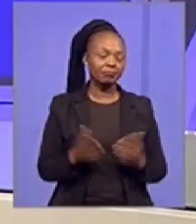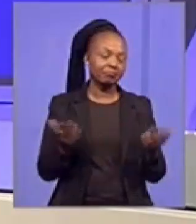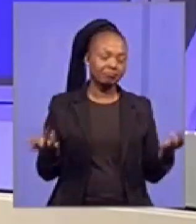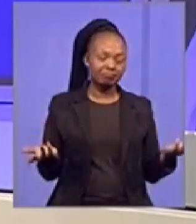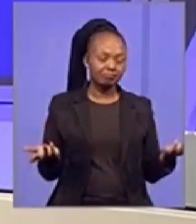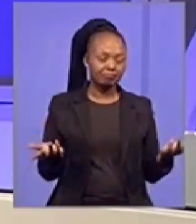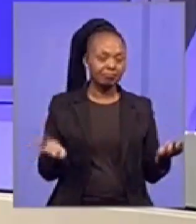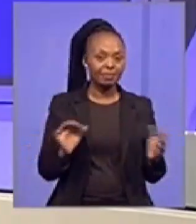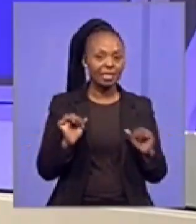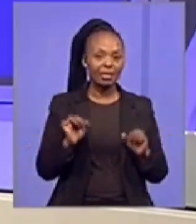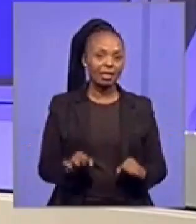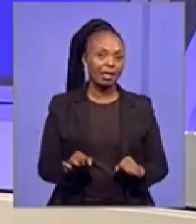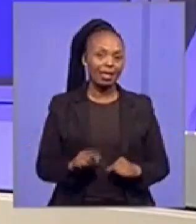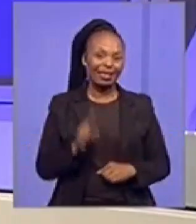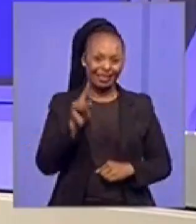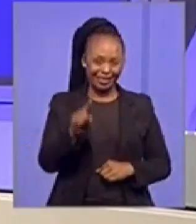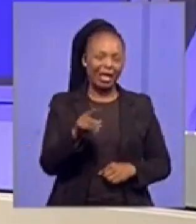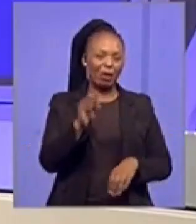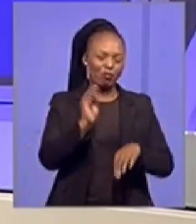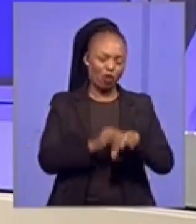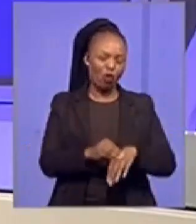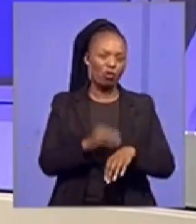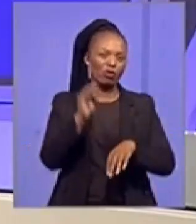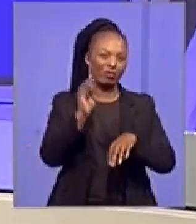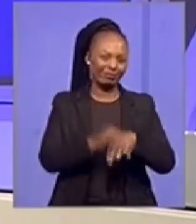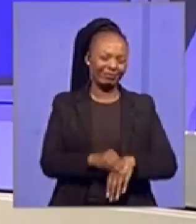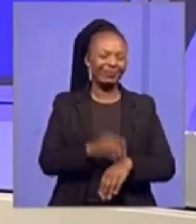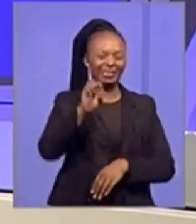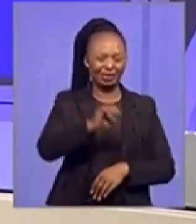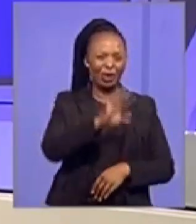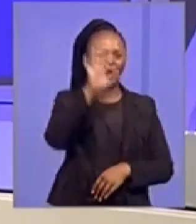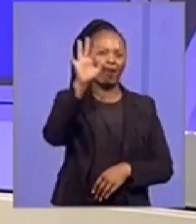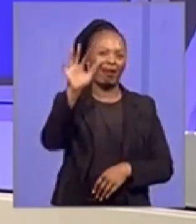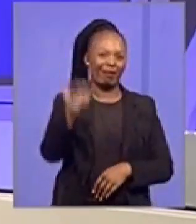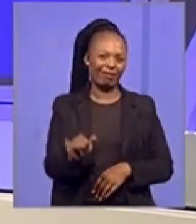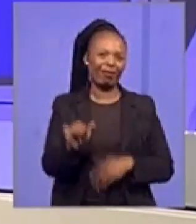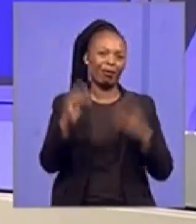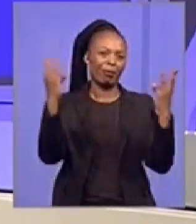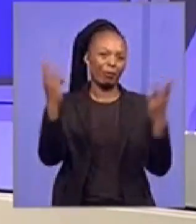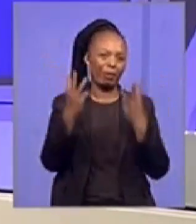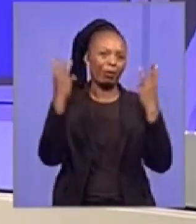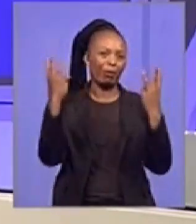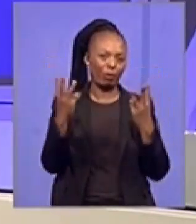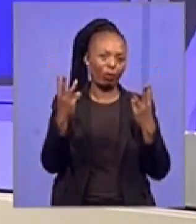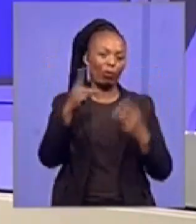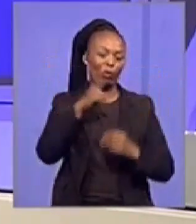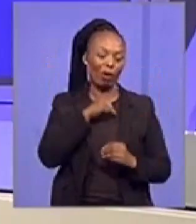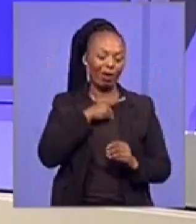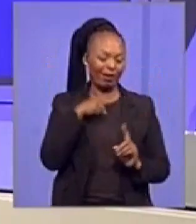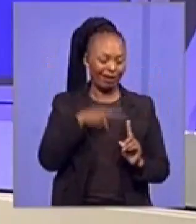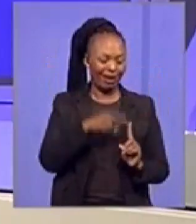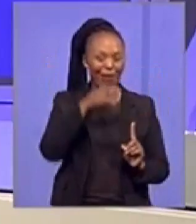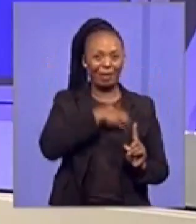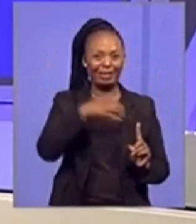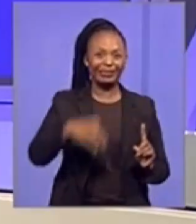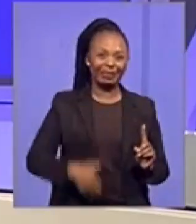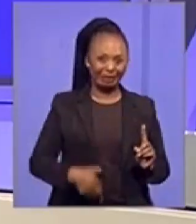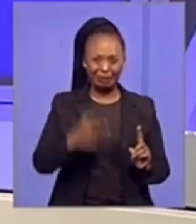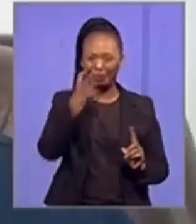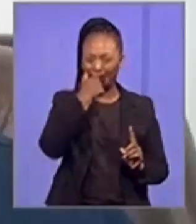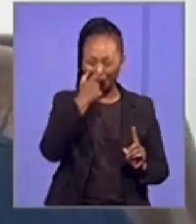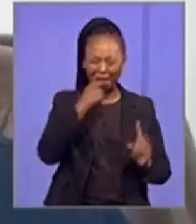Ke yone bothata ba ma-Afrika Borwa ha Mopresidente a entse qeto o santse o